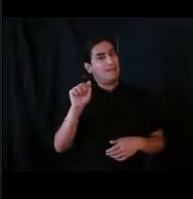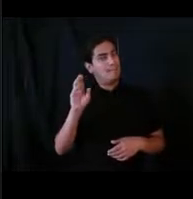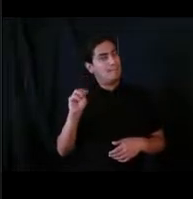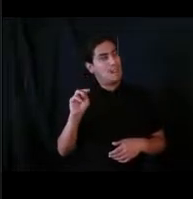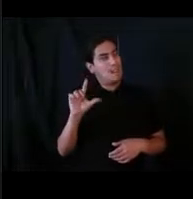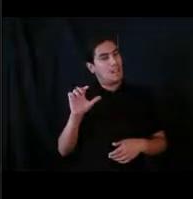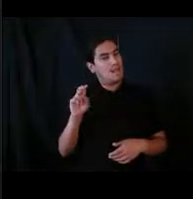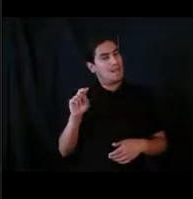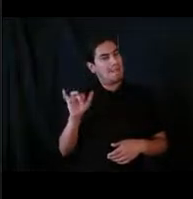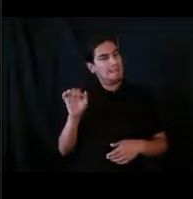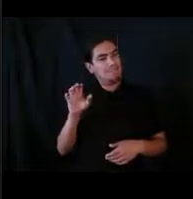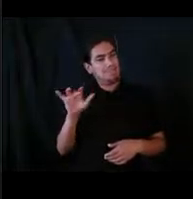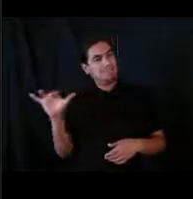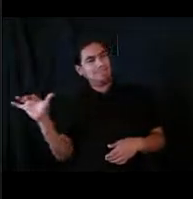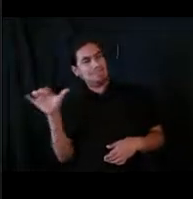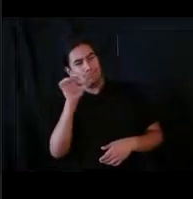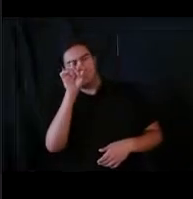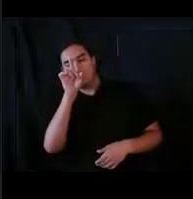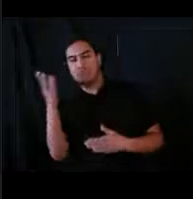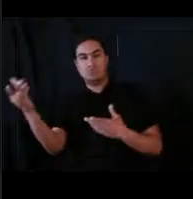do the welcome to the region